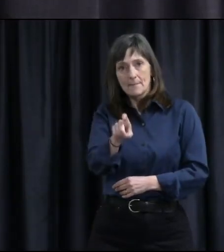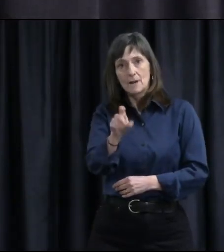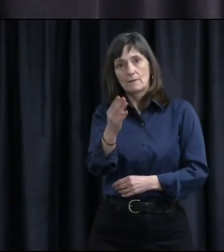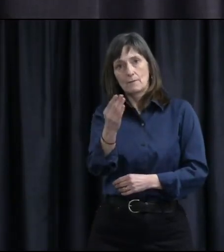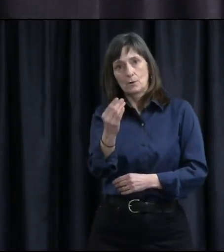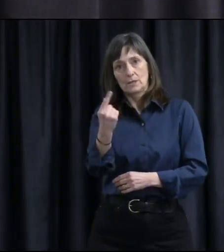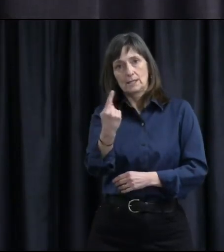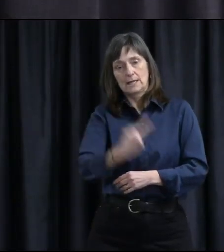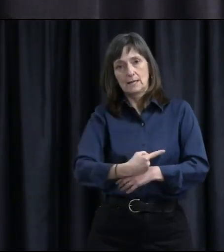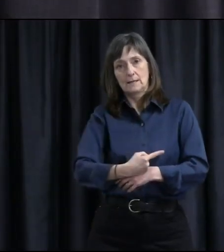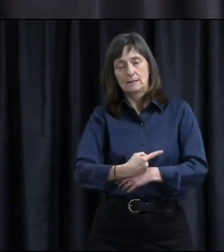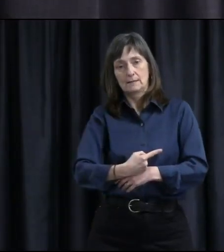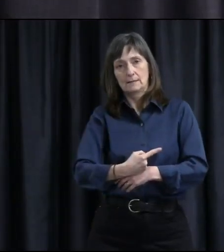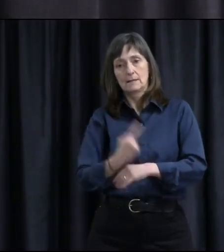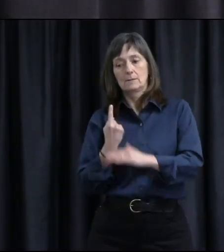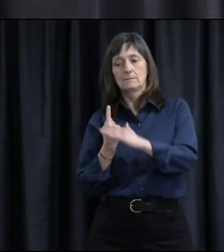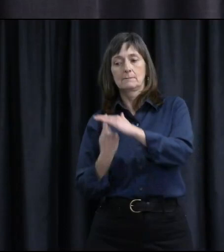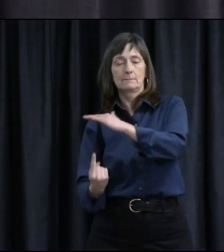isolation period